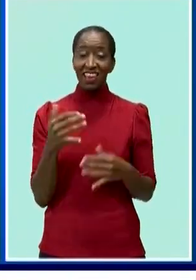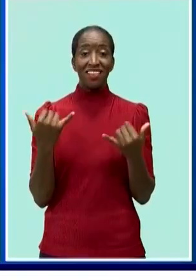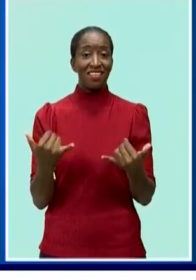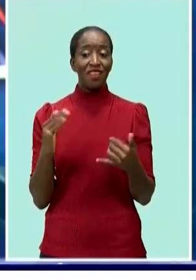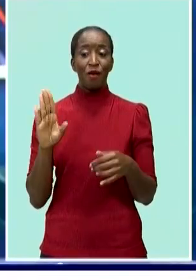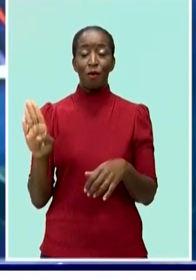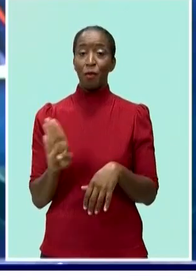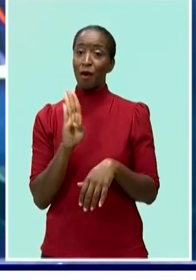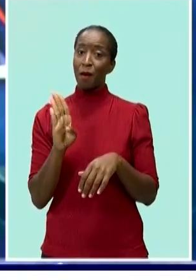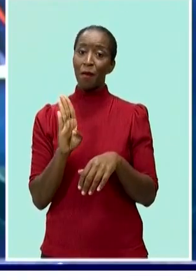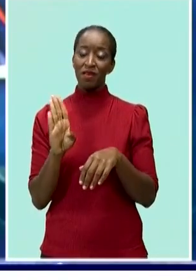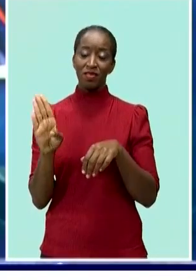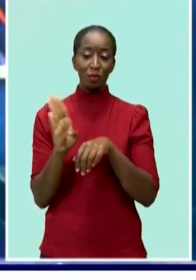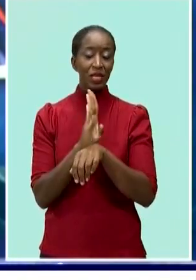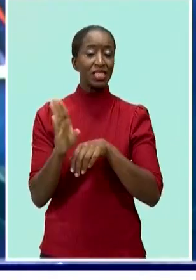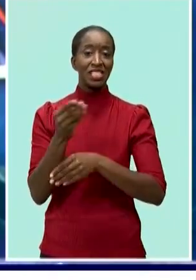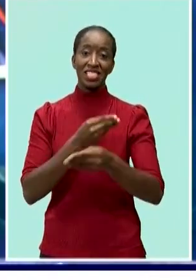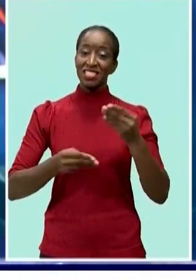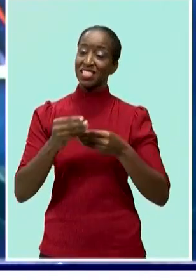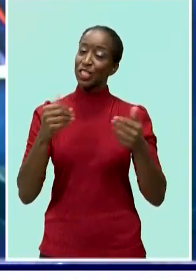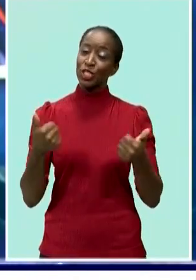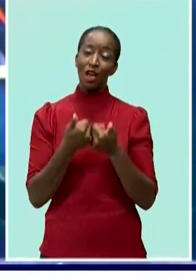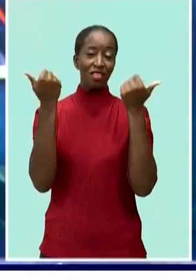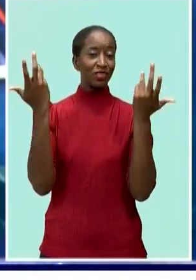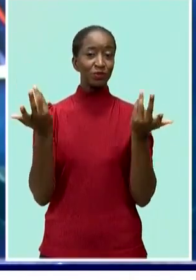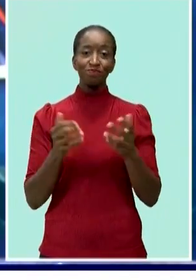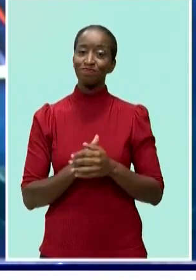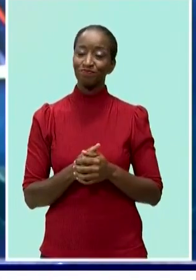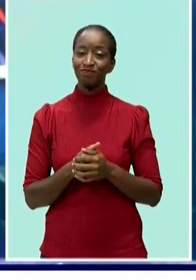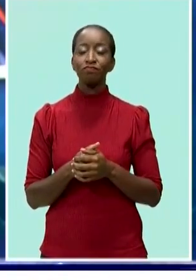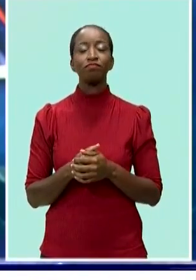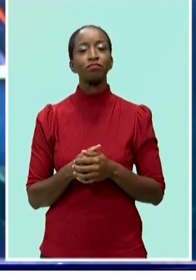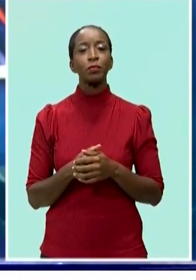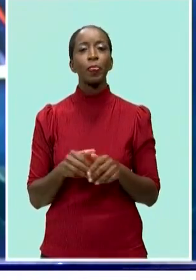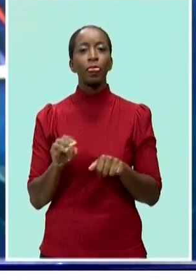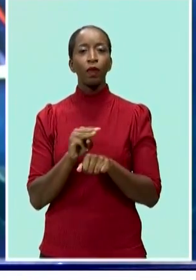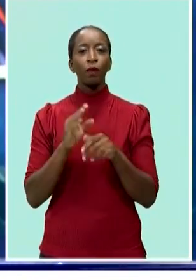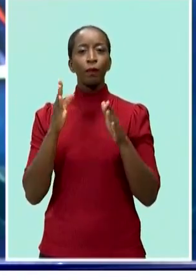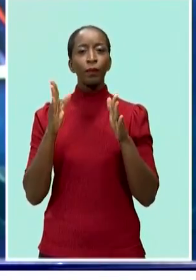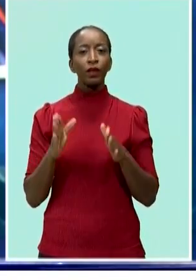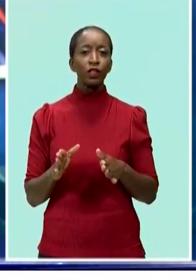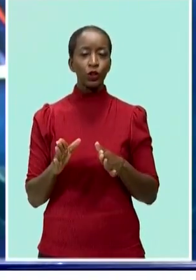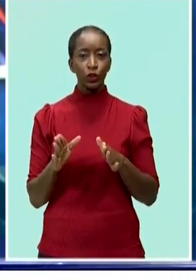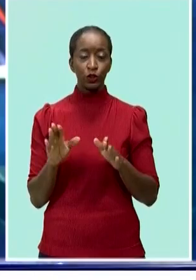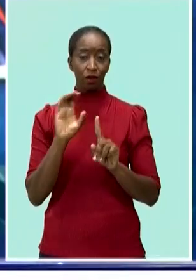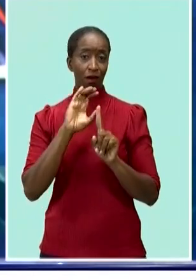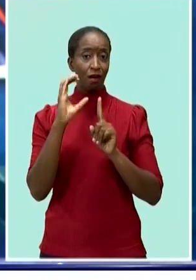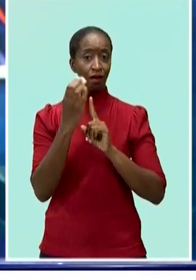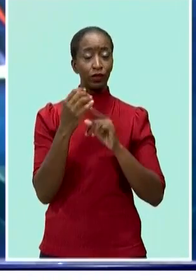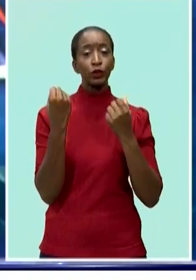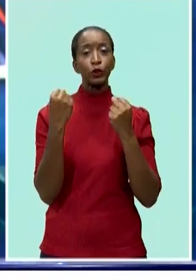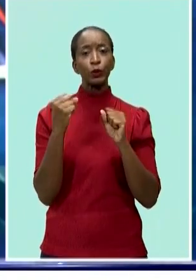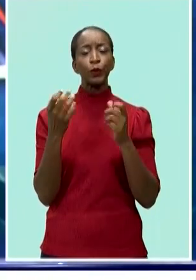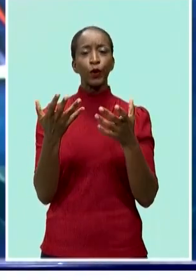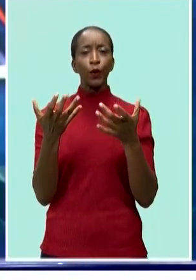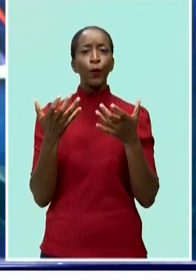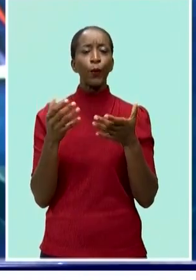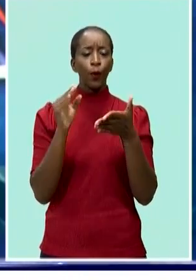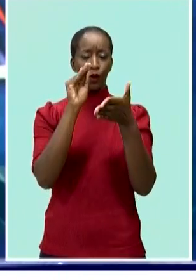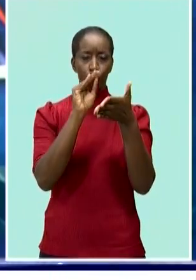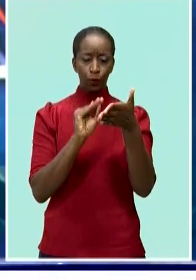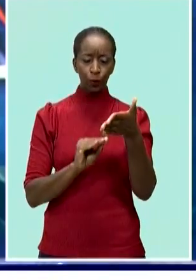Barbados. Well, the Ministry of the Creative Economy, Culture and Sports is spearheading an initiative to create a national register of